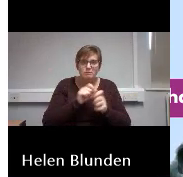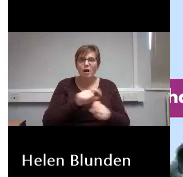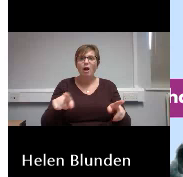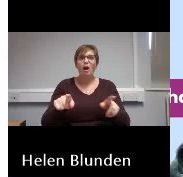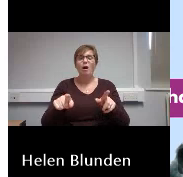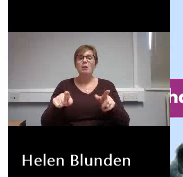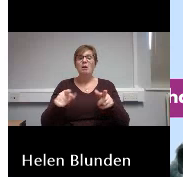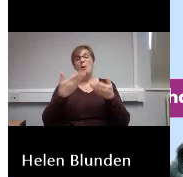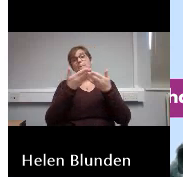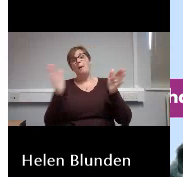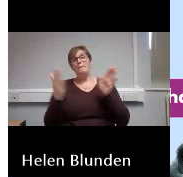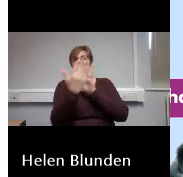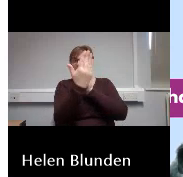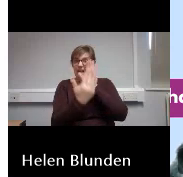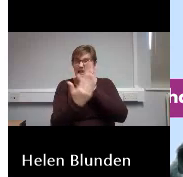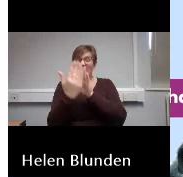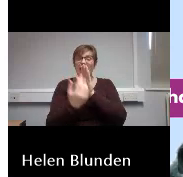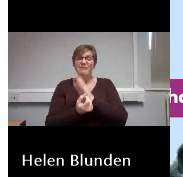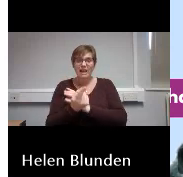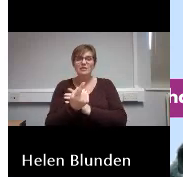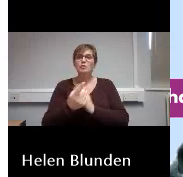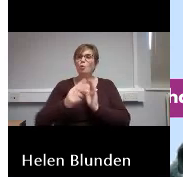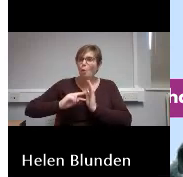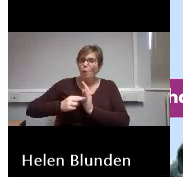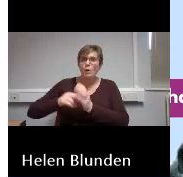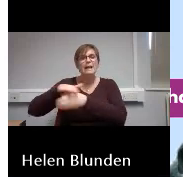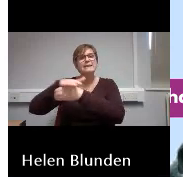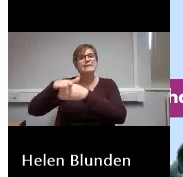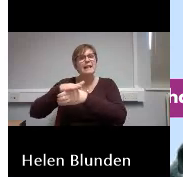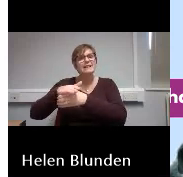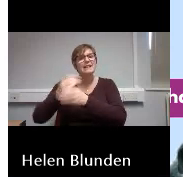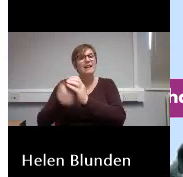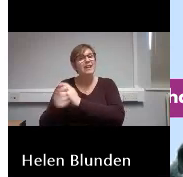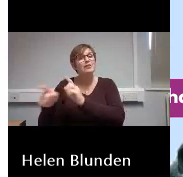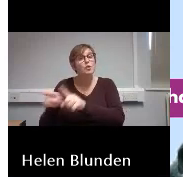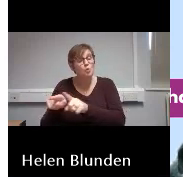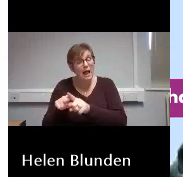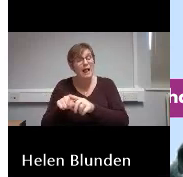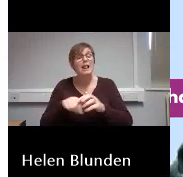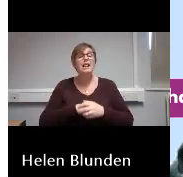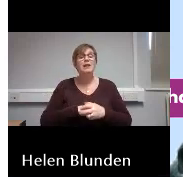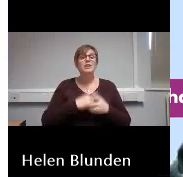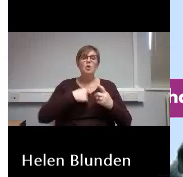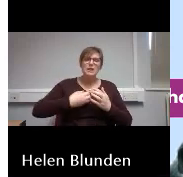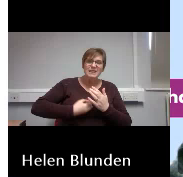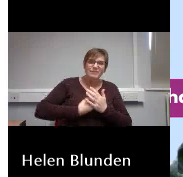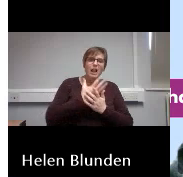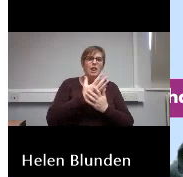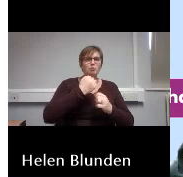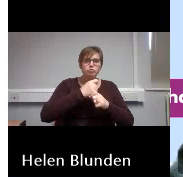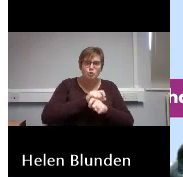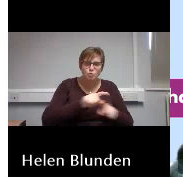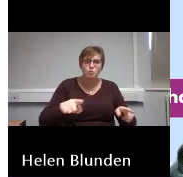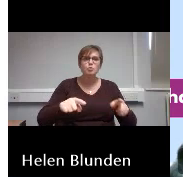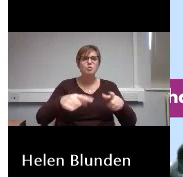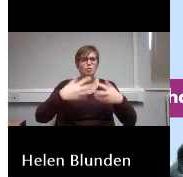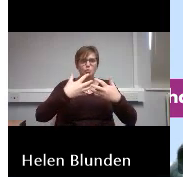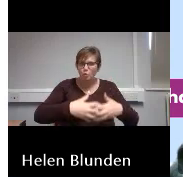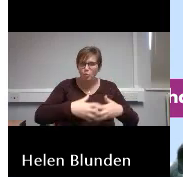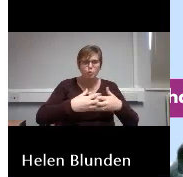events and organisation setting events as well. We develop and produce and share tools and